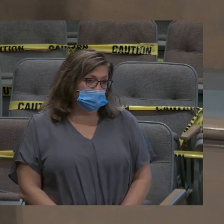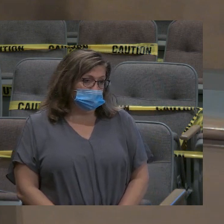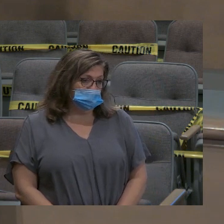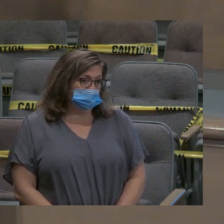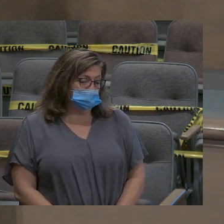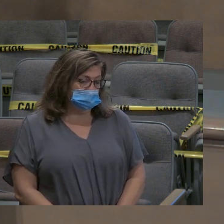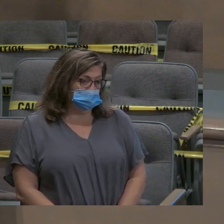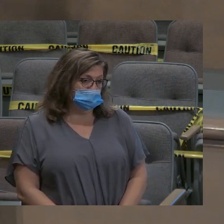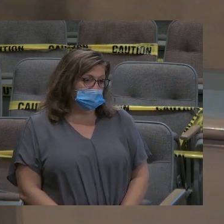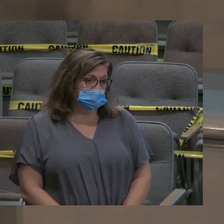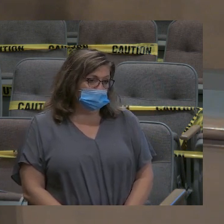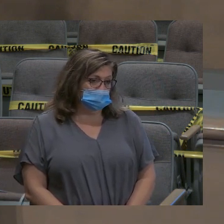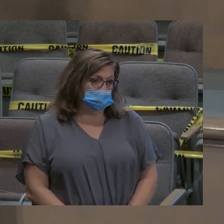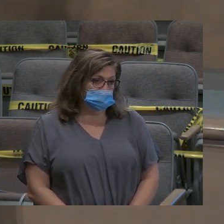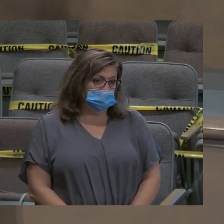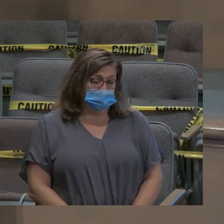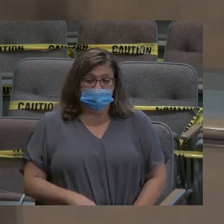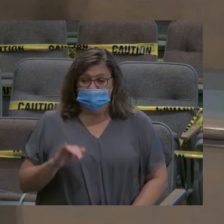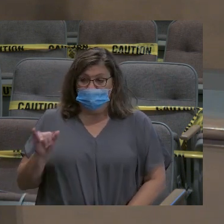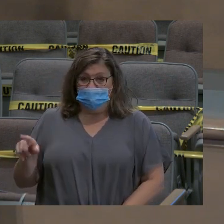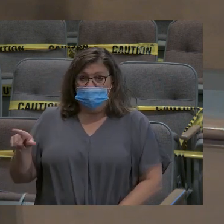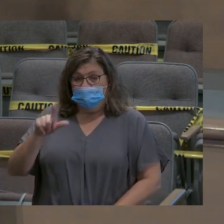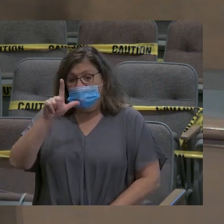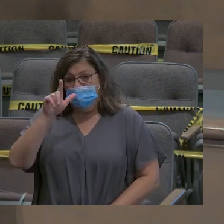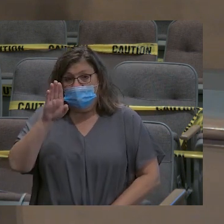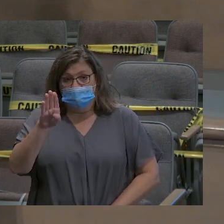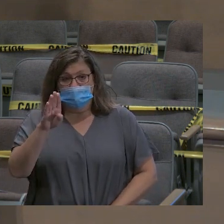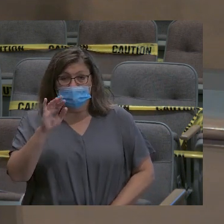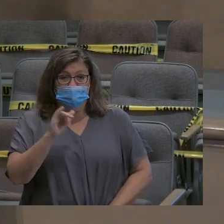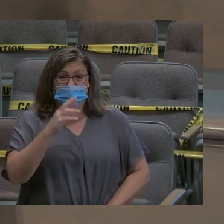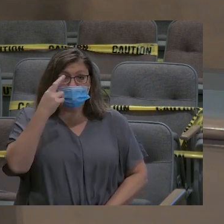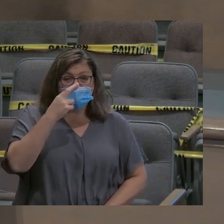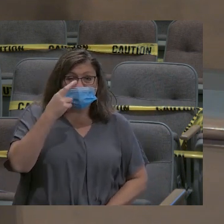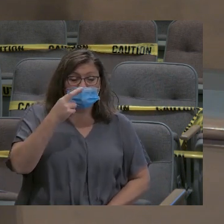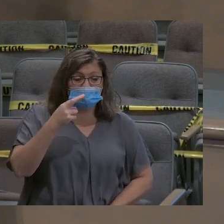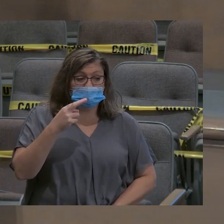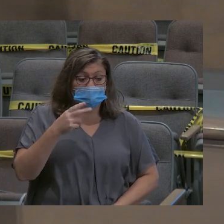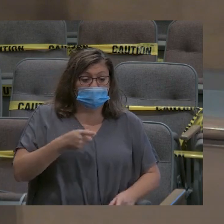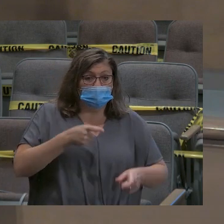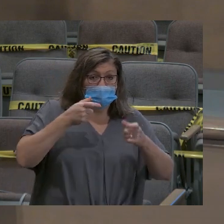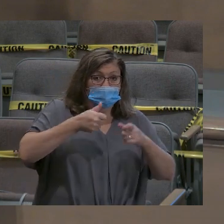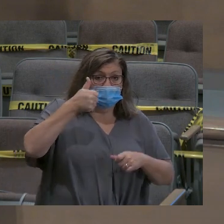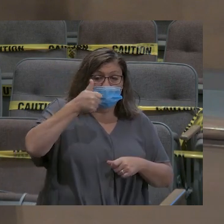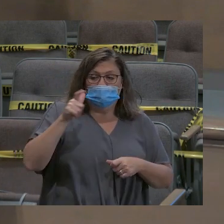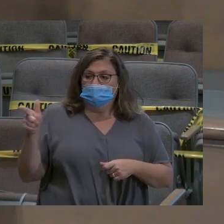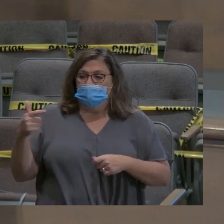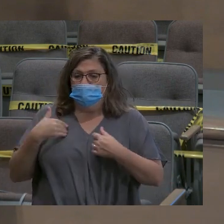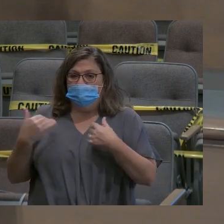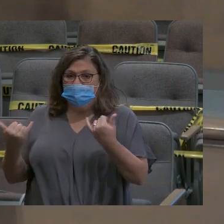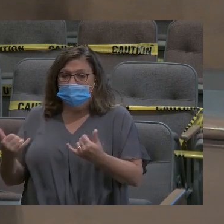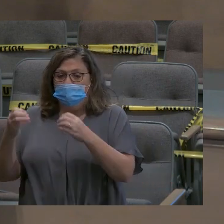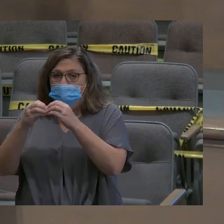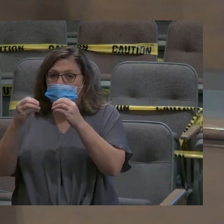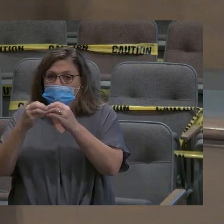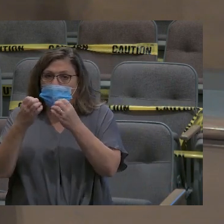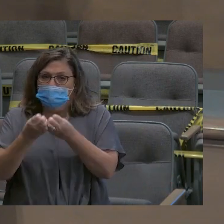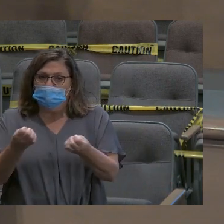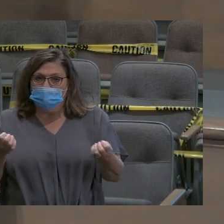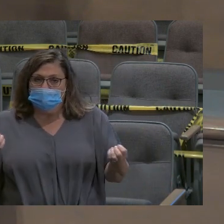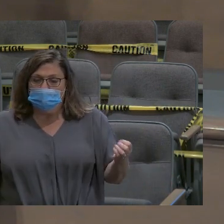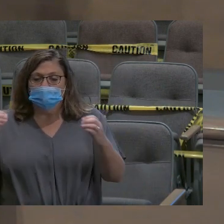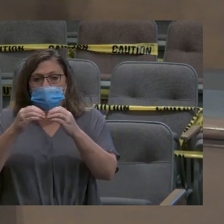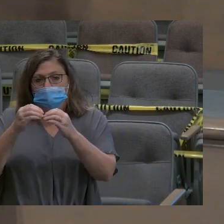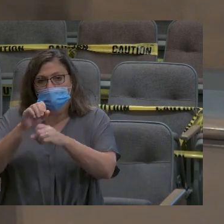is that laboratory has expanded by adding more equipment and more employees. And the